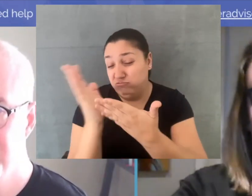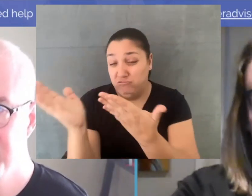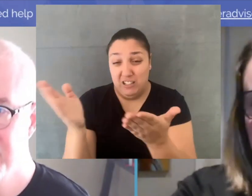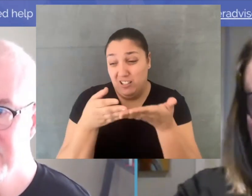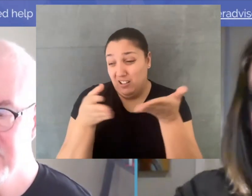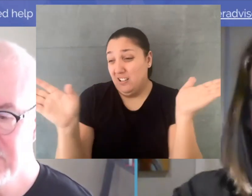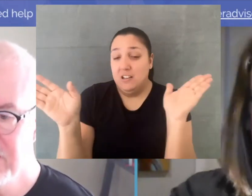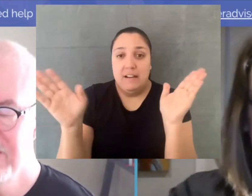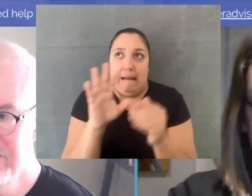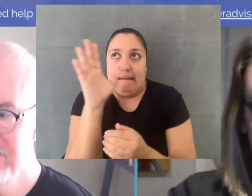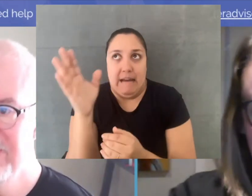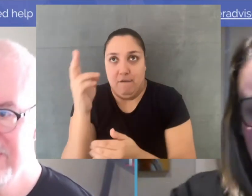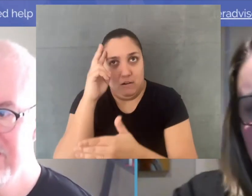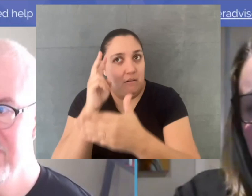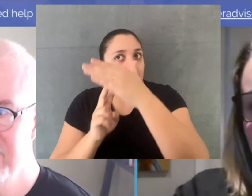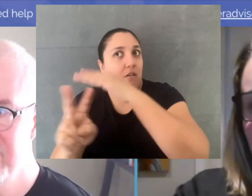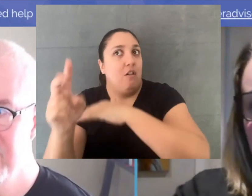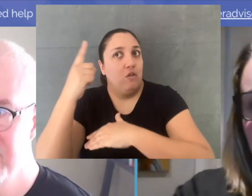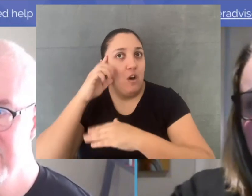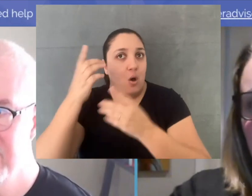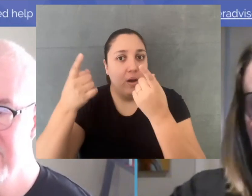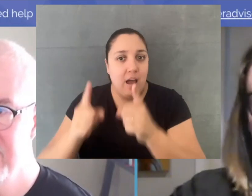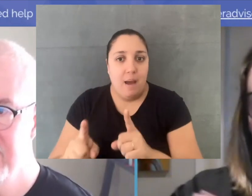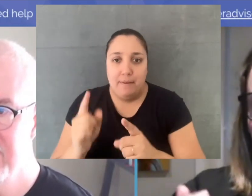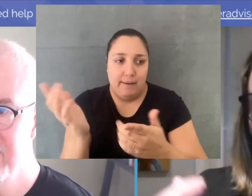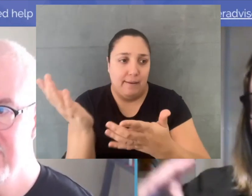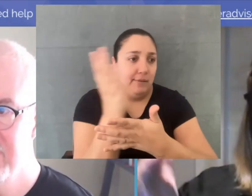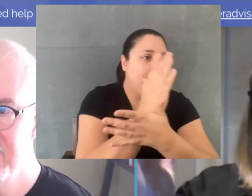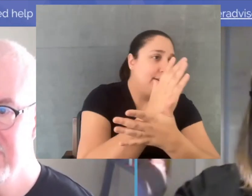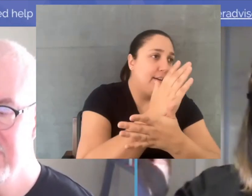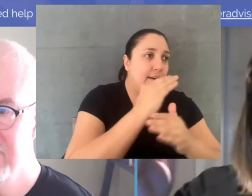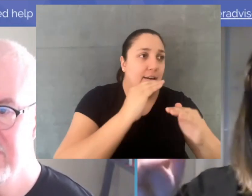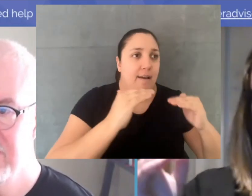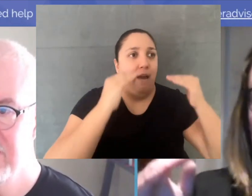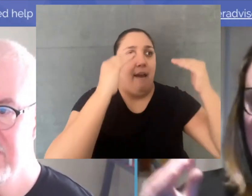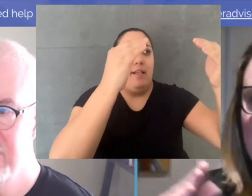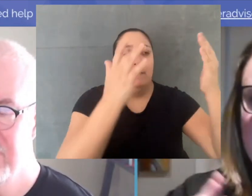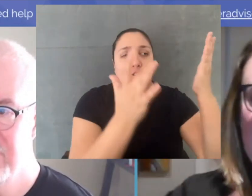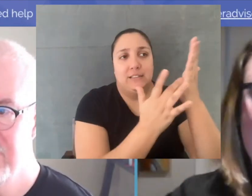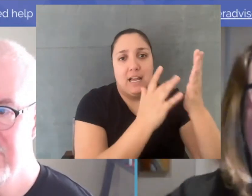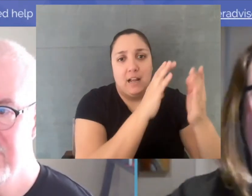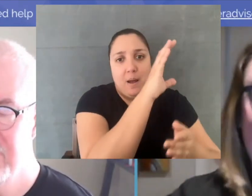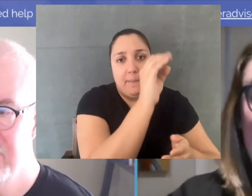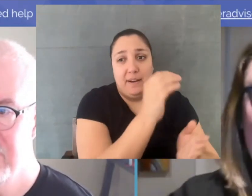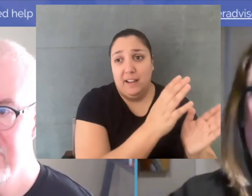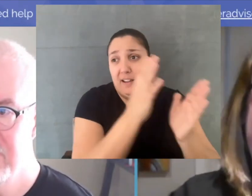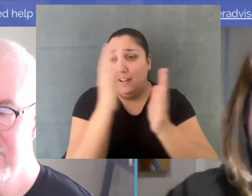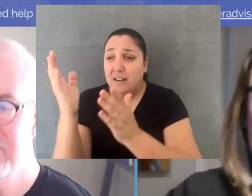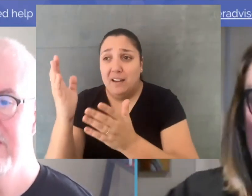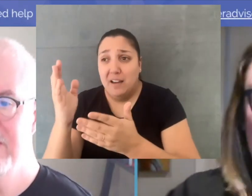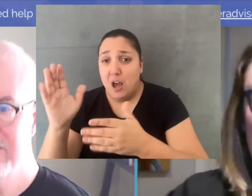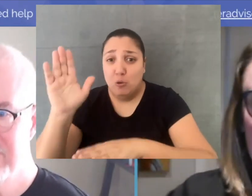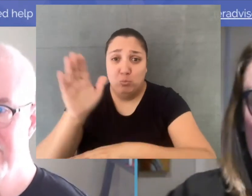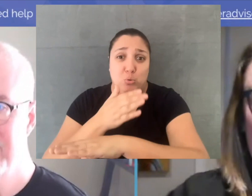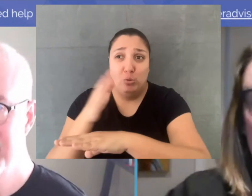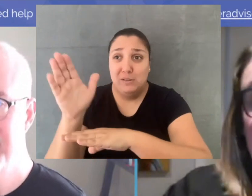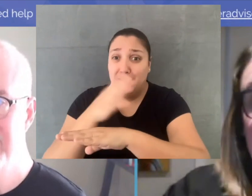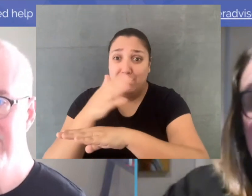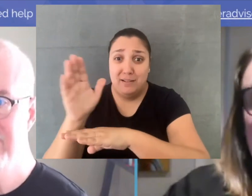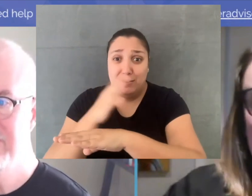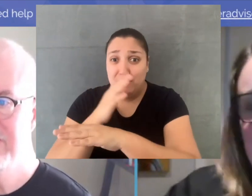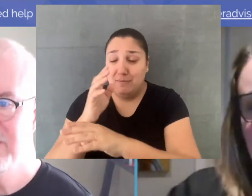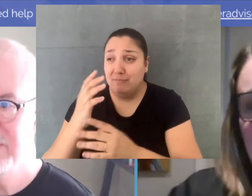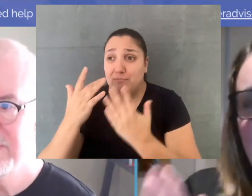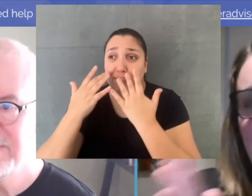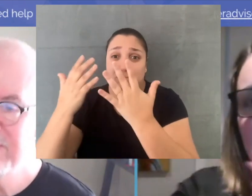never predicted when I started our company, but anyone from high-level tech companies to music artists who just want their music